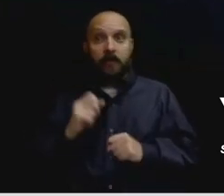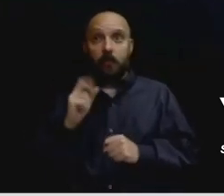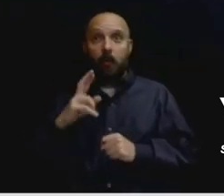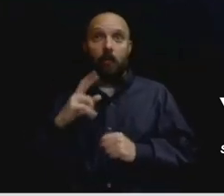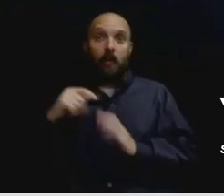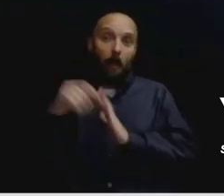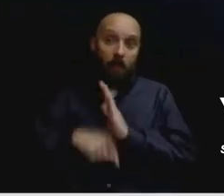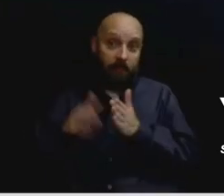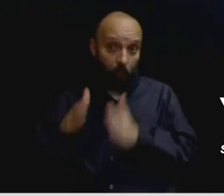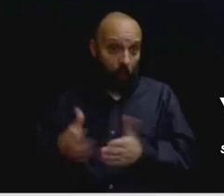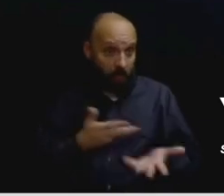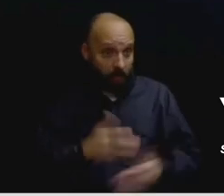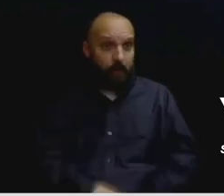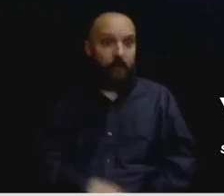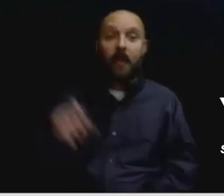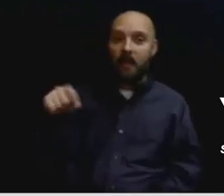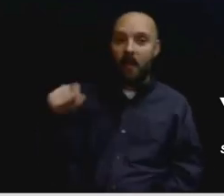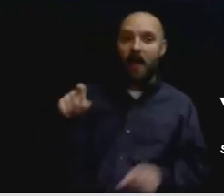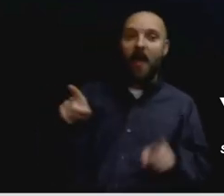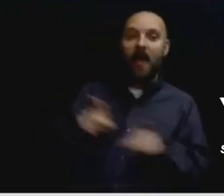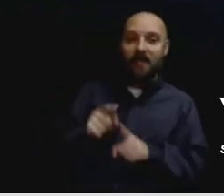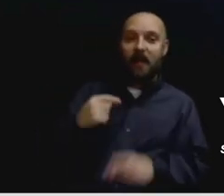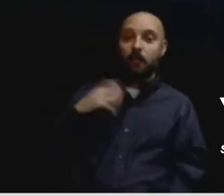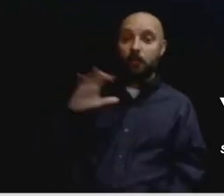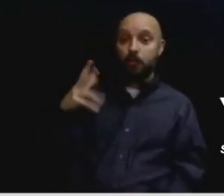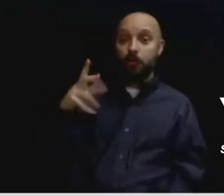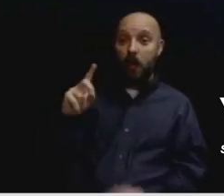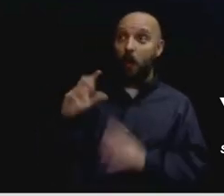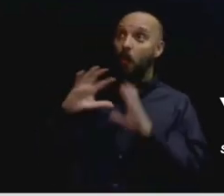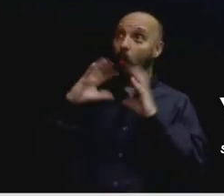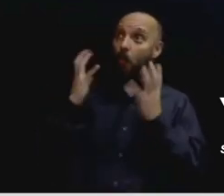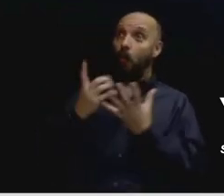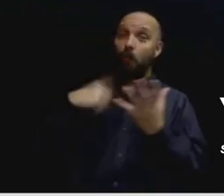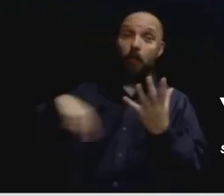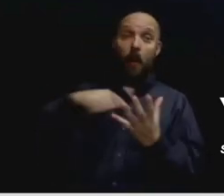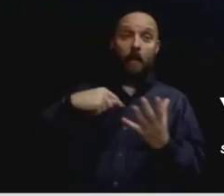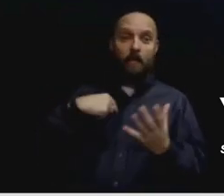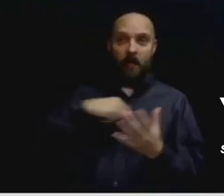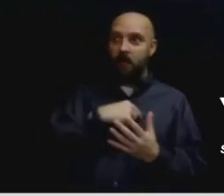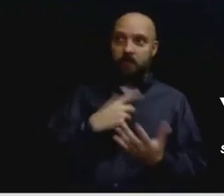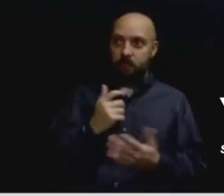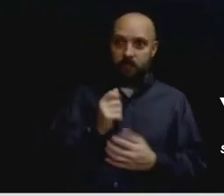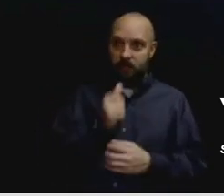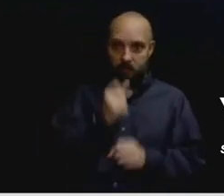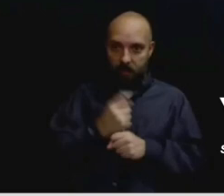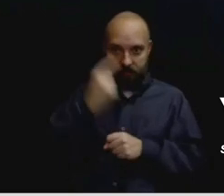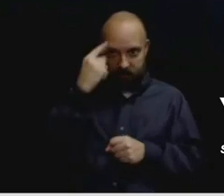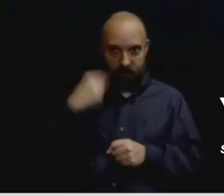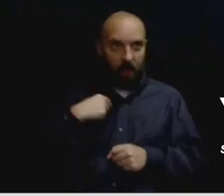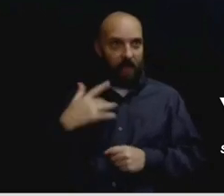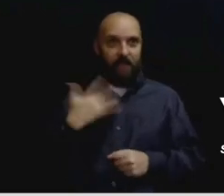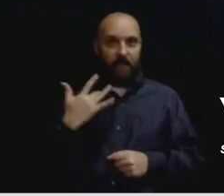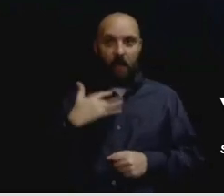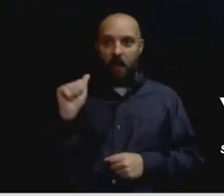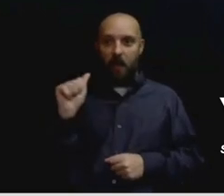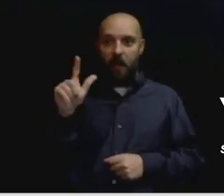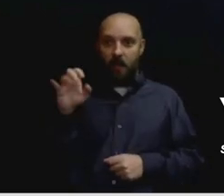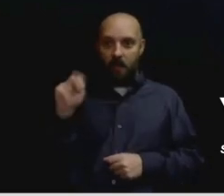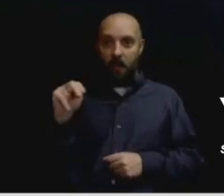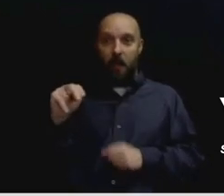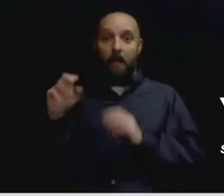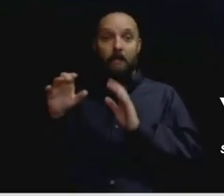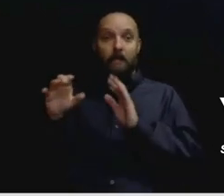way? Yeah, as I was a child, the world around me made little sense. I felt alien, and pictures taken went from